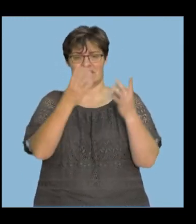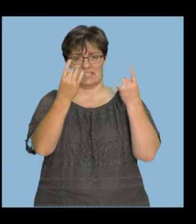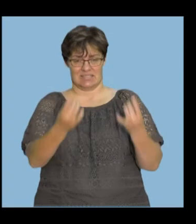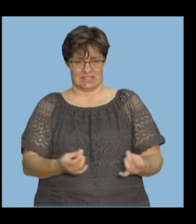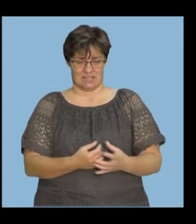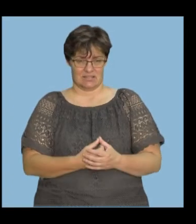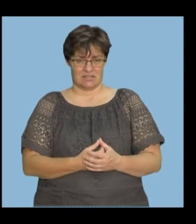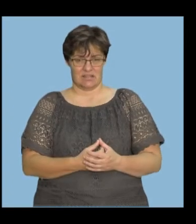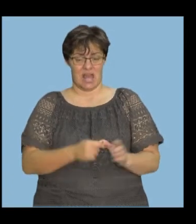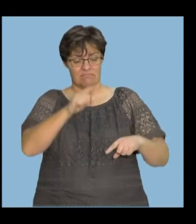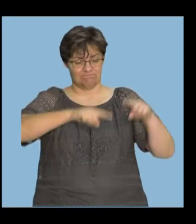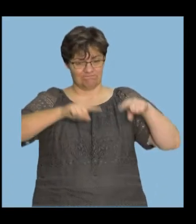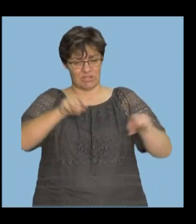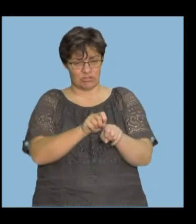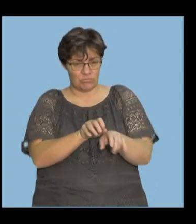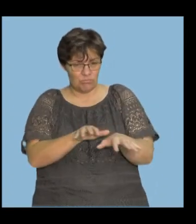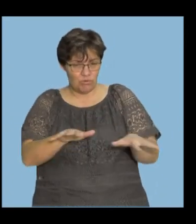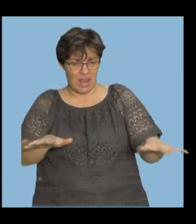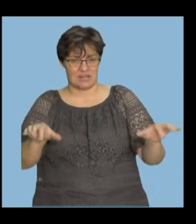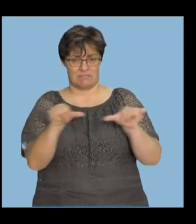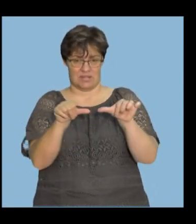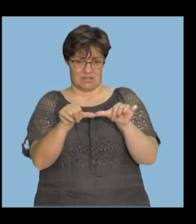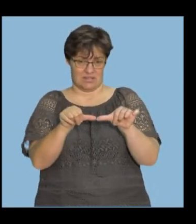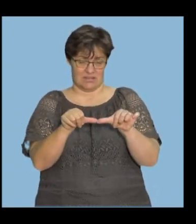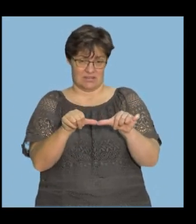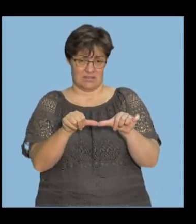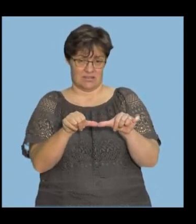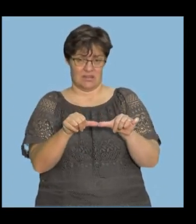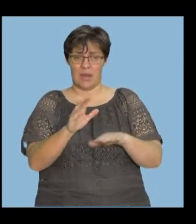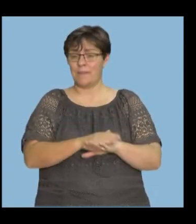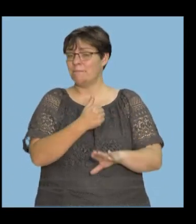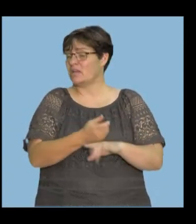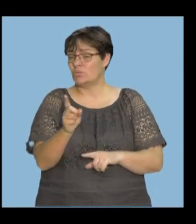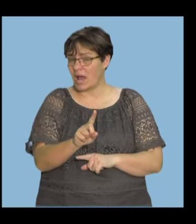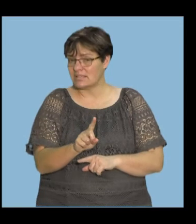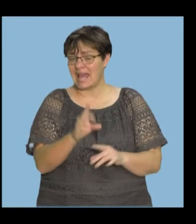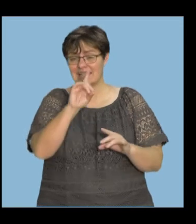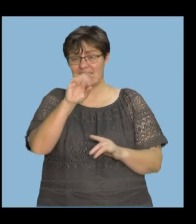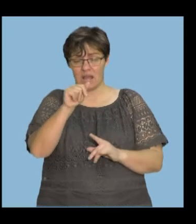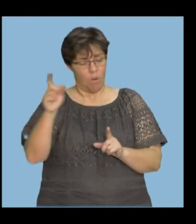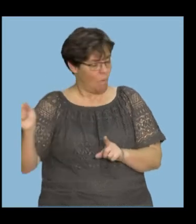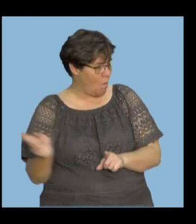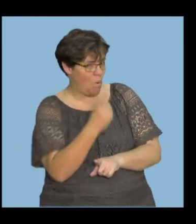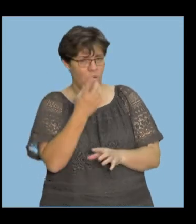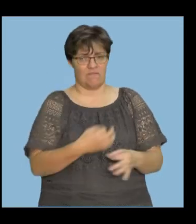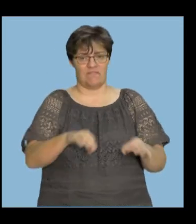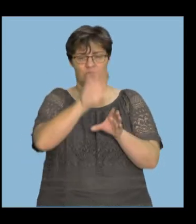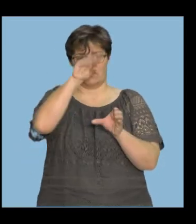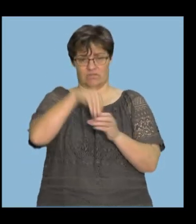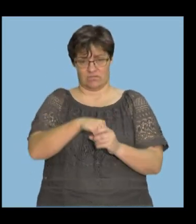measures the spread. It is based on all values in the data. So it